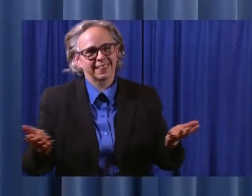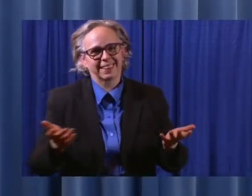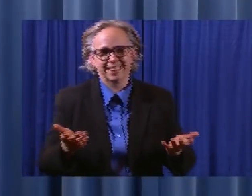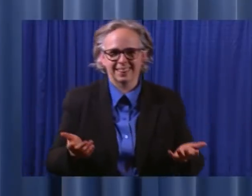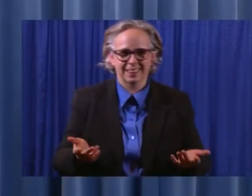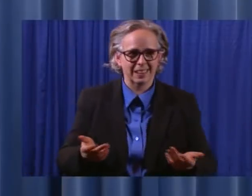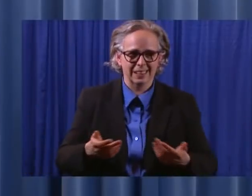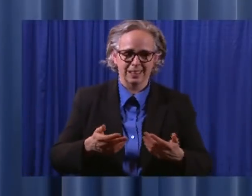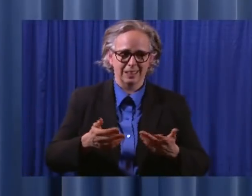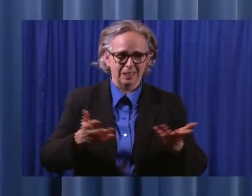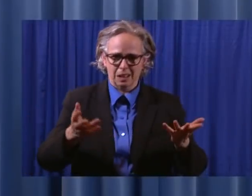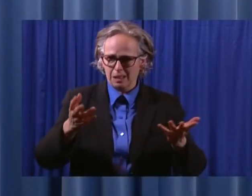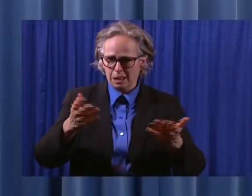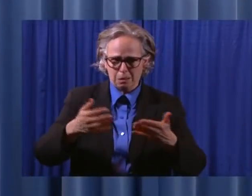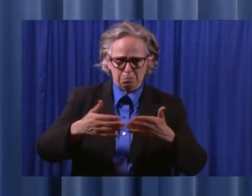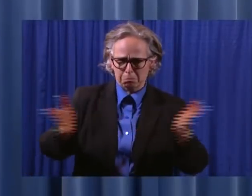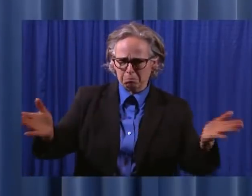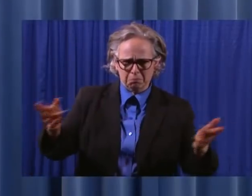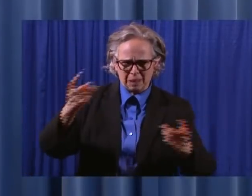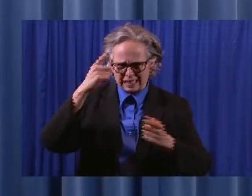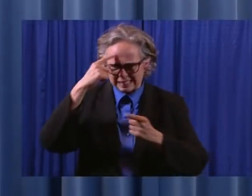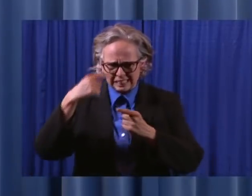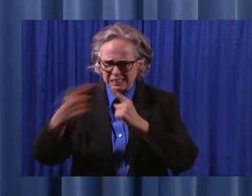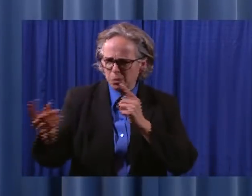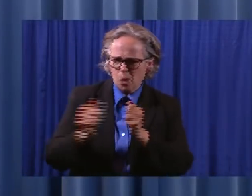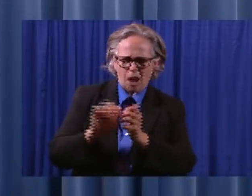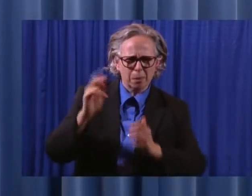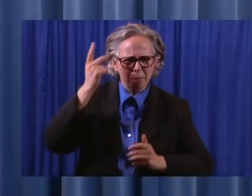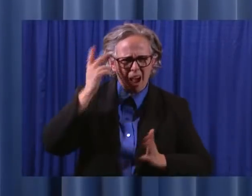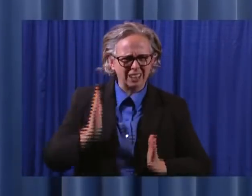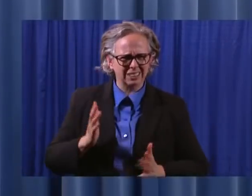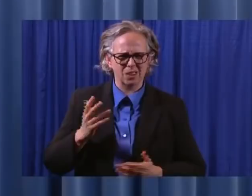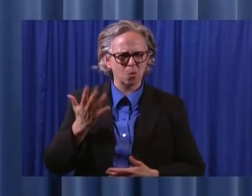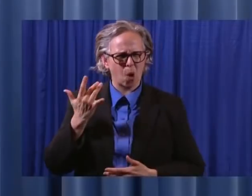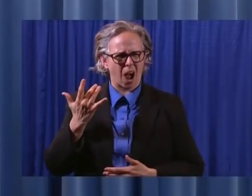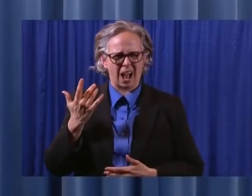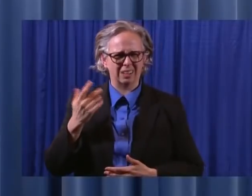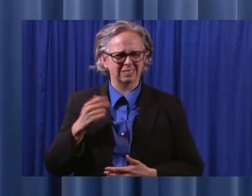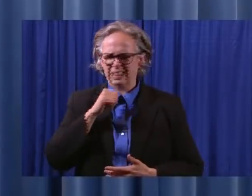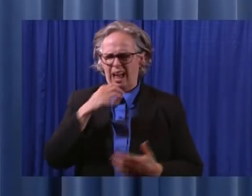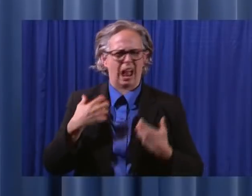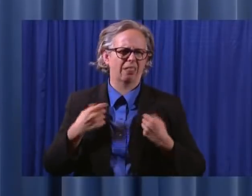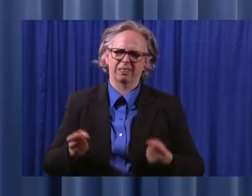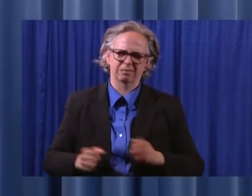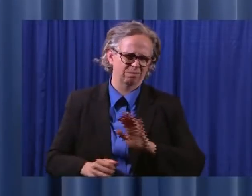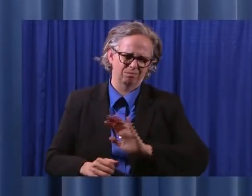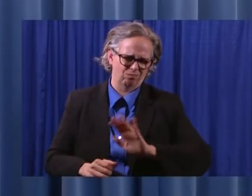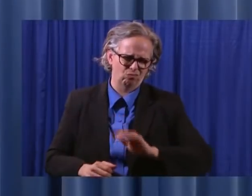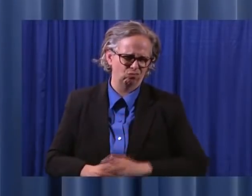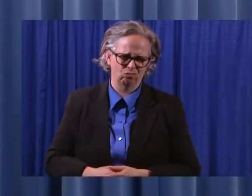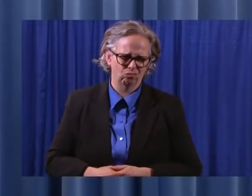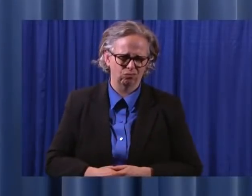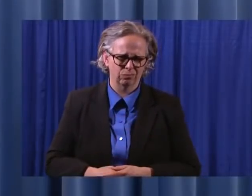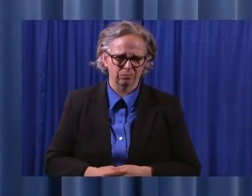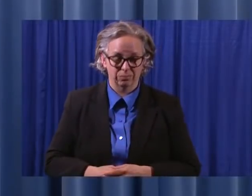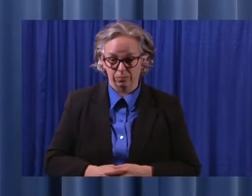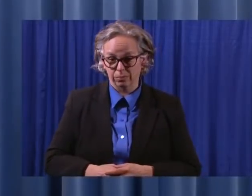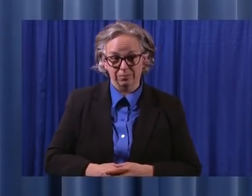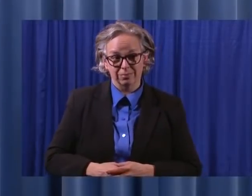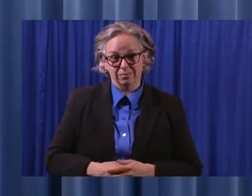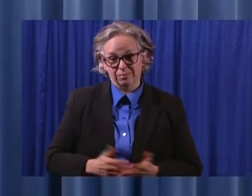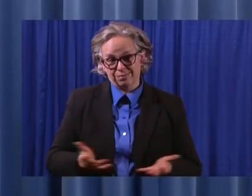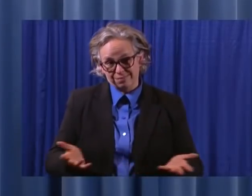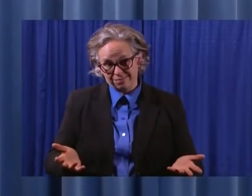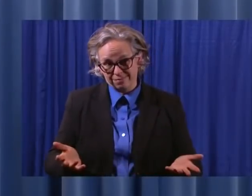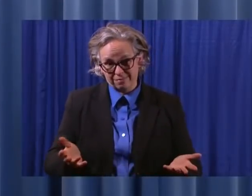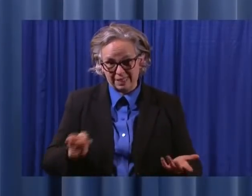anybody if I can avoid it. It's just not helpful. But I would say, look, everybody needs to wear a mask if they're